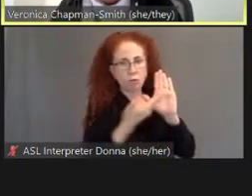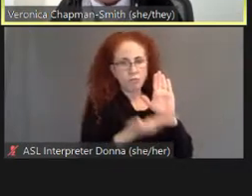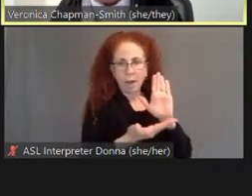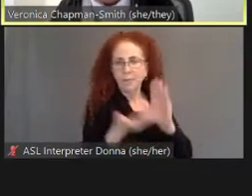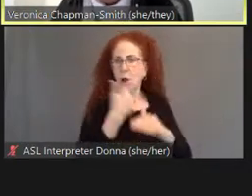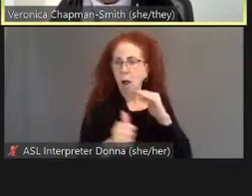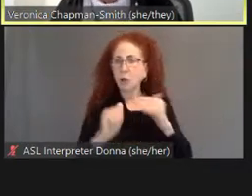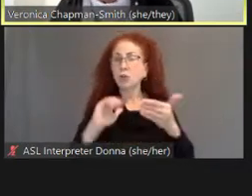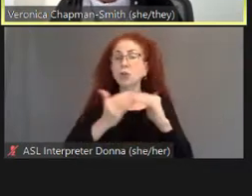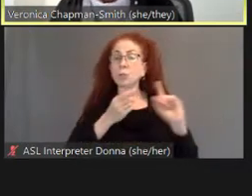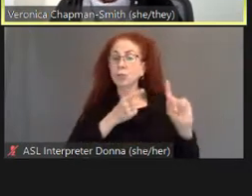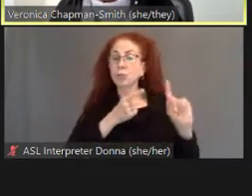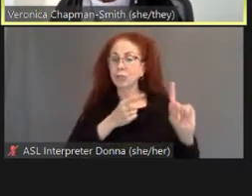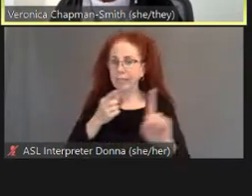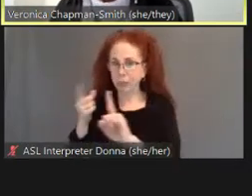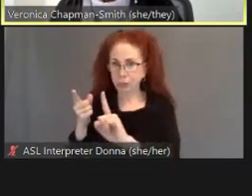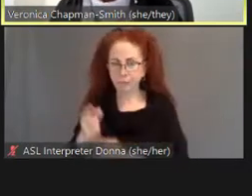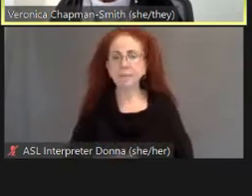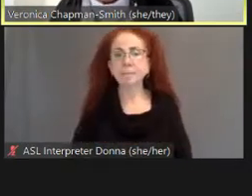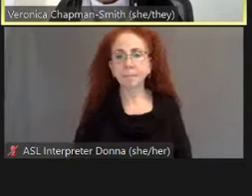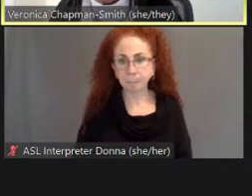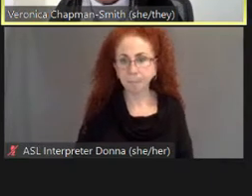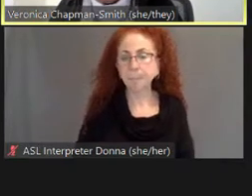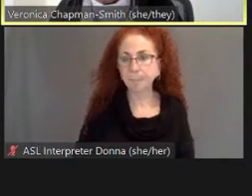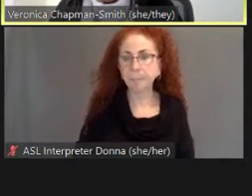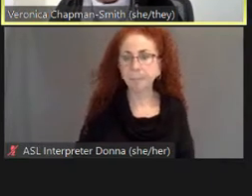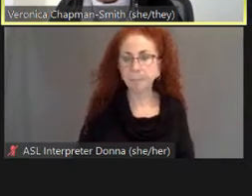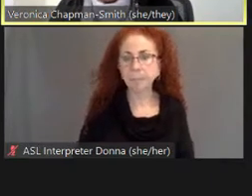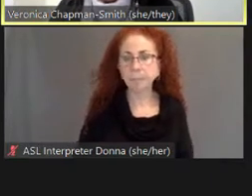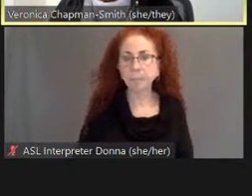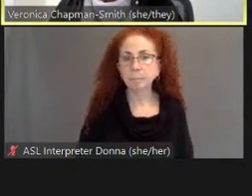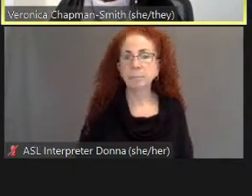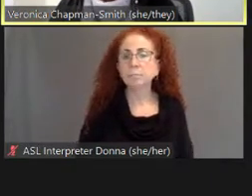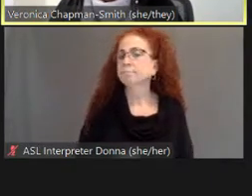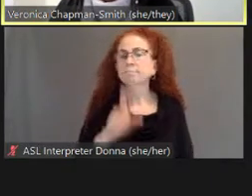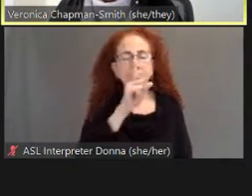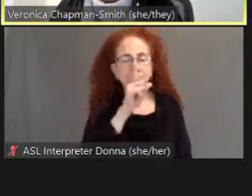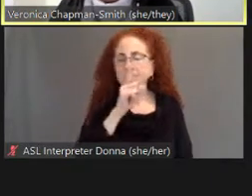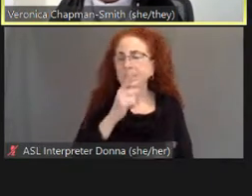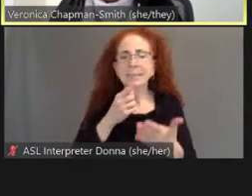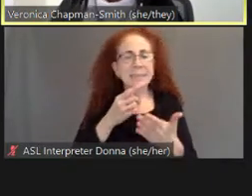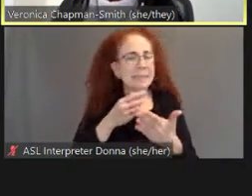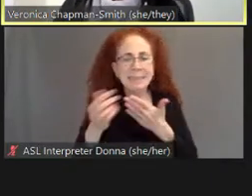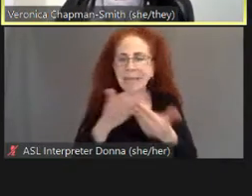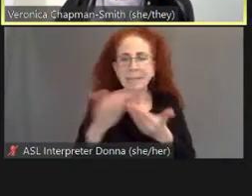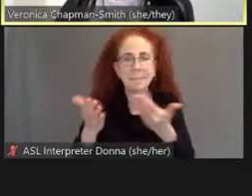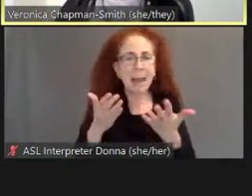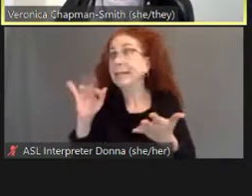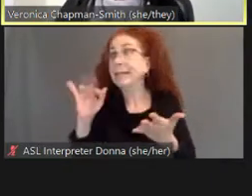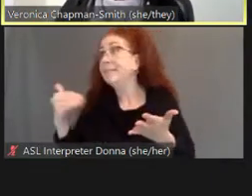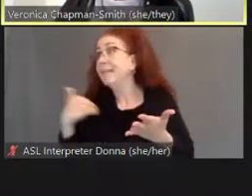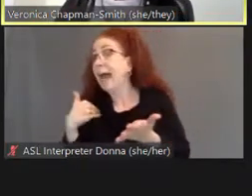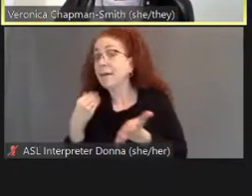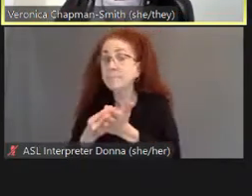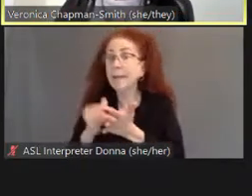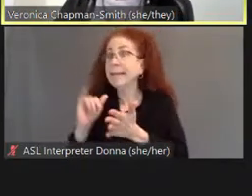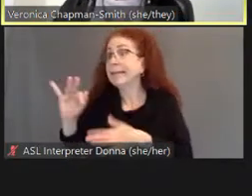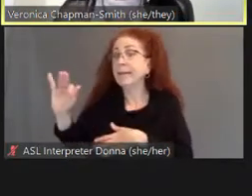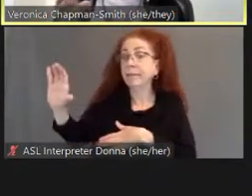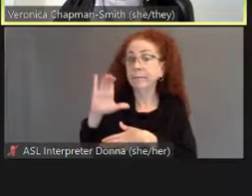initiatives budget. It is not contingent on finding funding, which